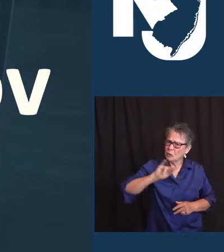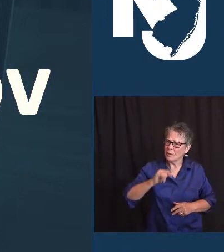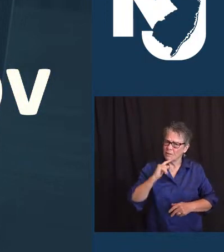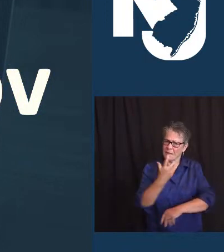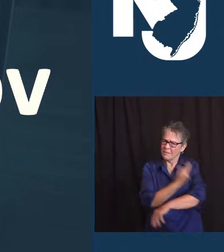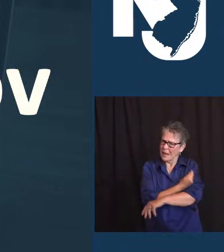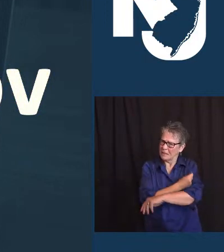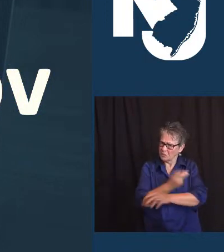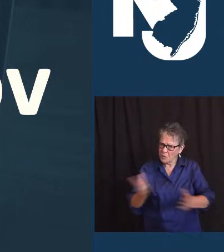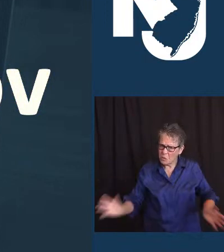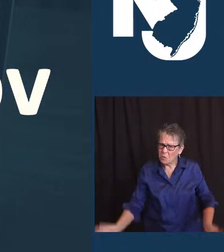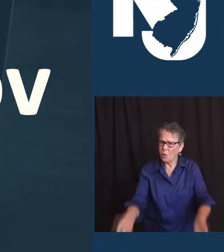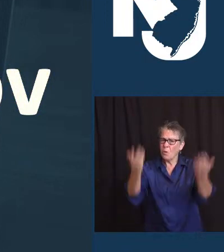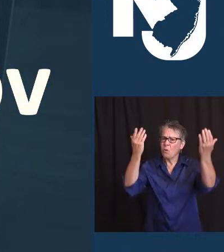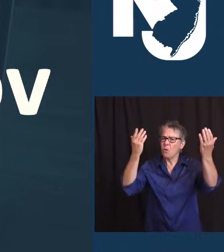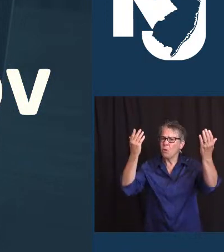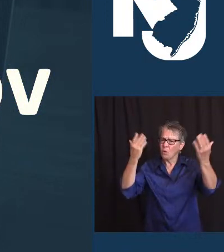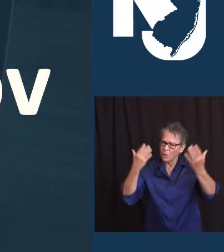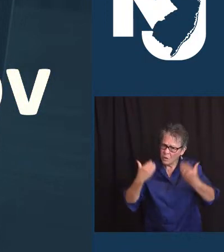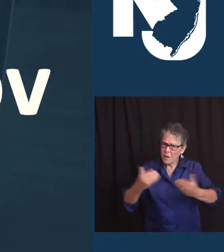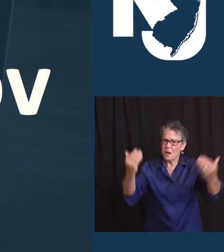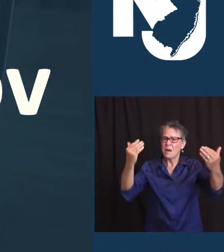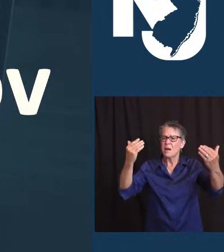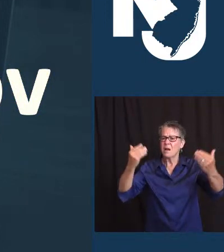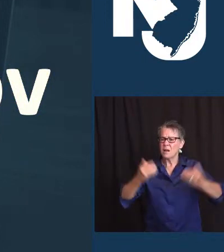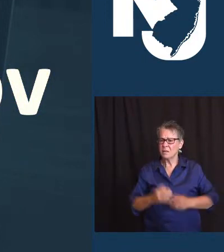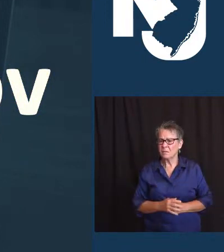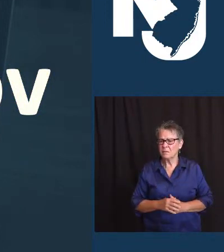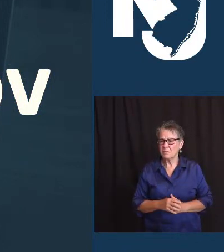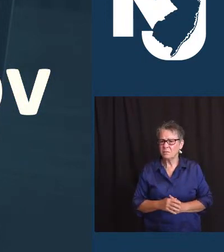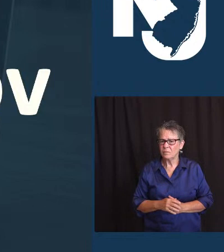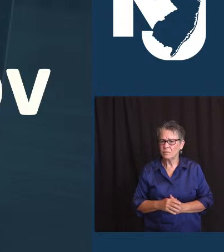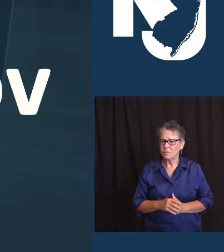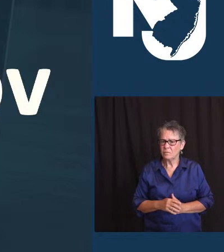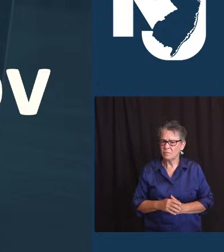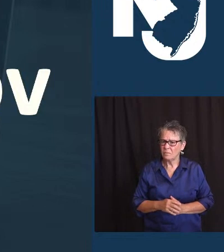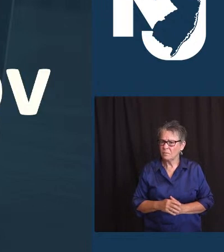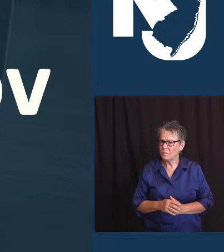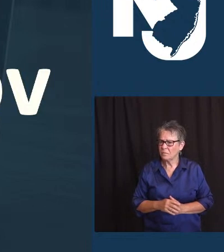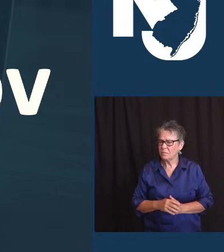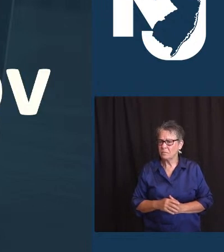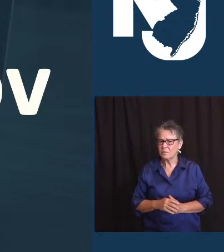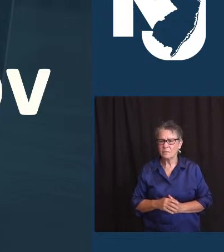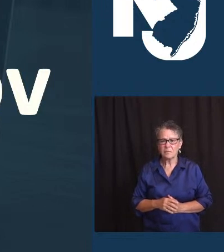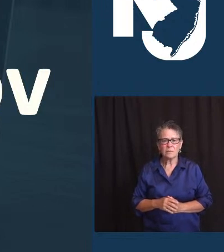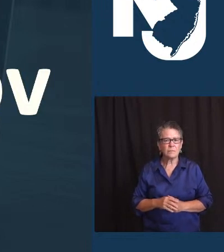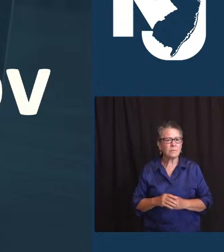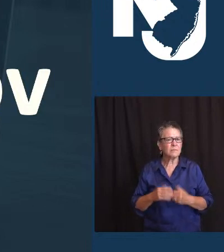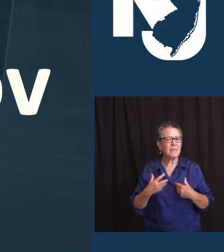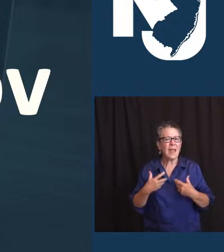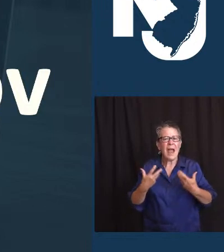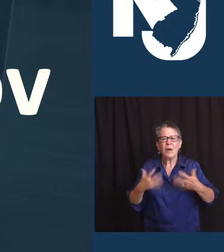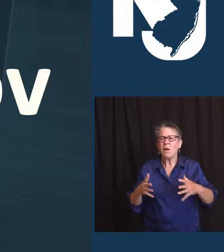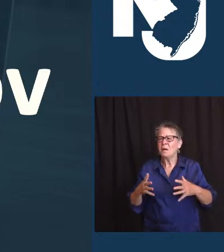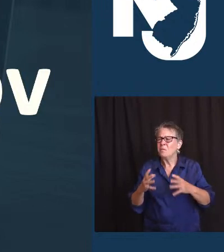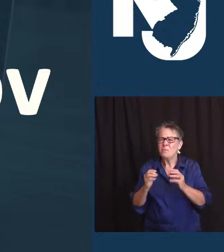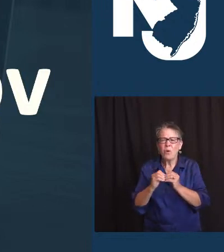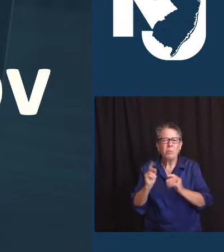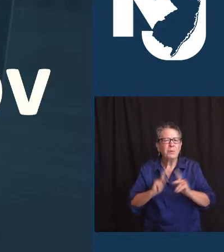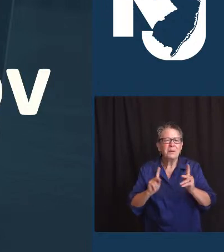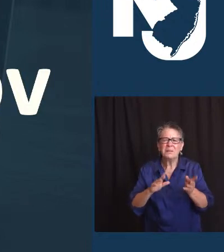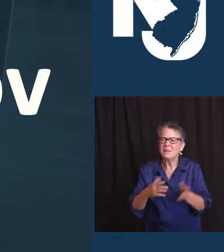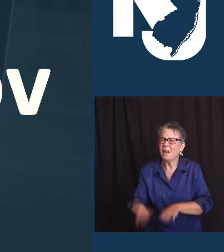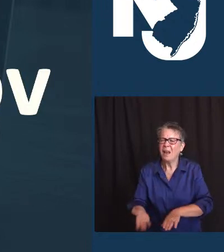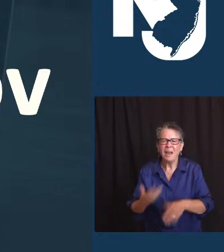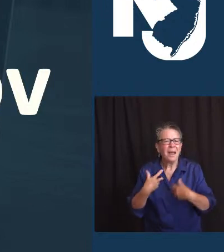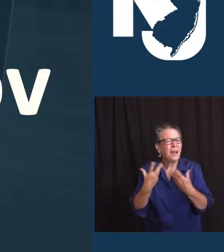right way by getting every New Jerseyan vaccinated against COVID. Let's not lose one more member of our family. And with that, please help me welcome